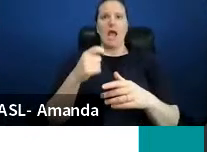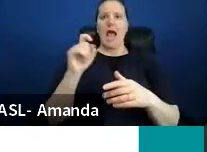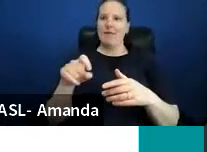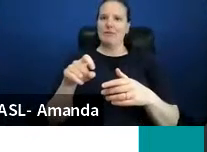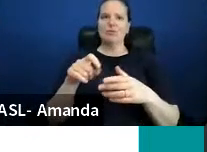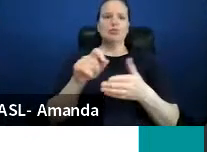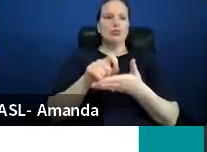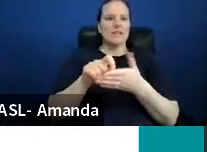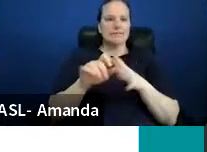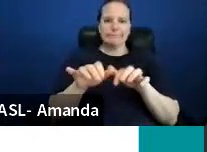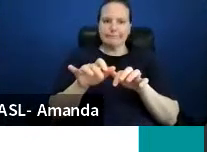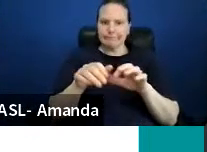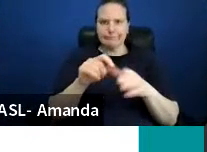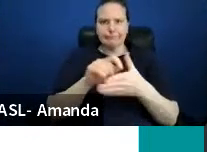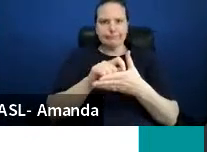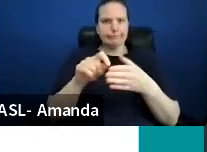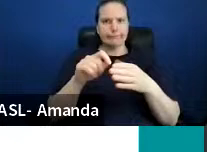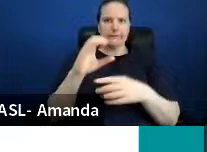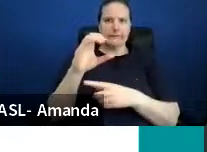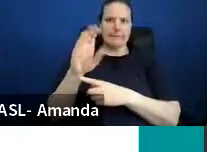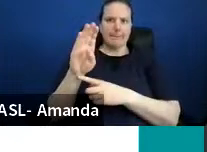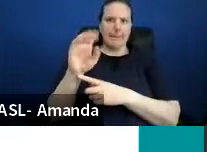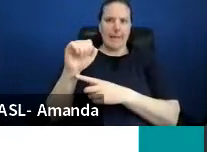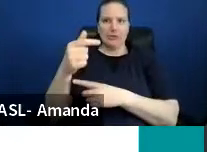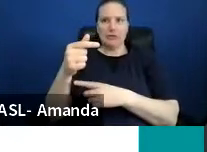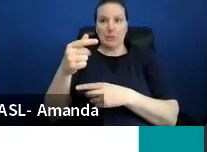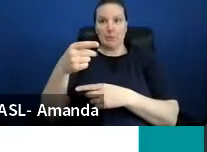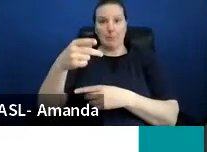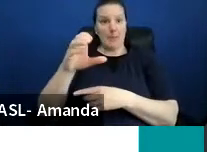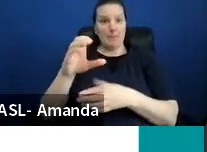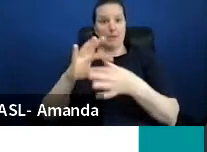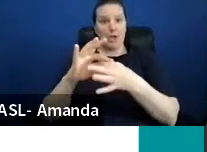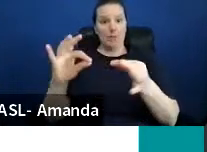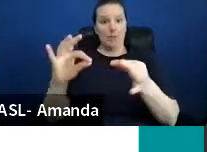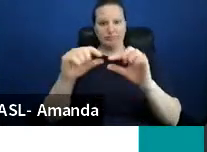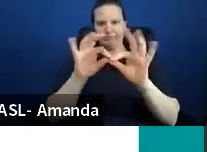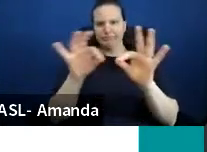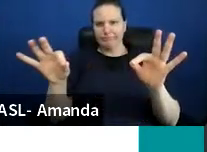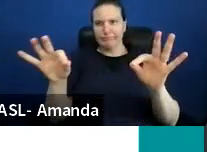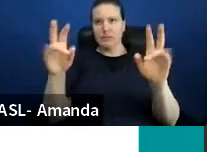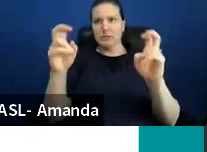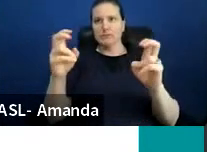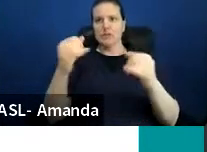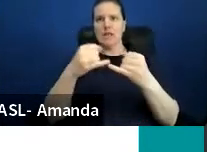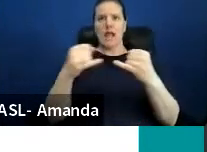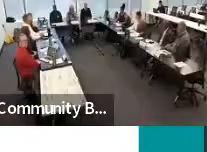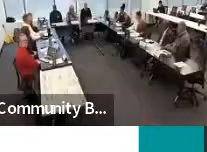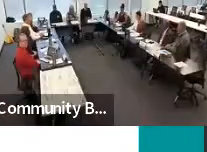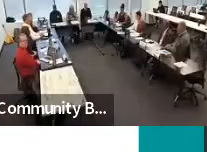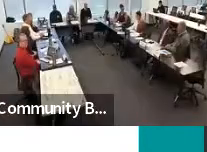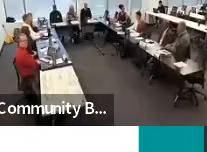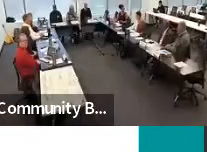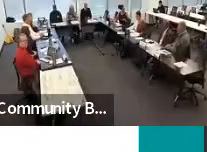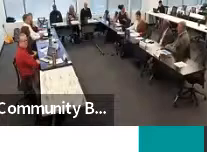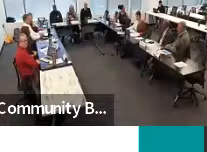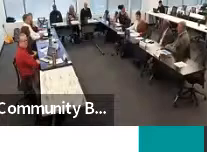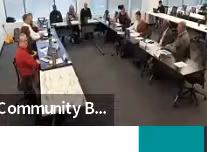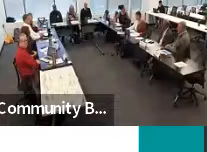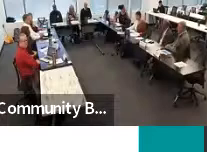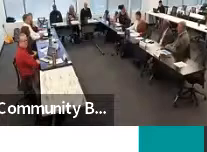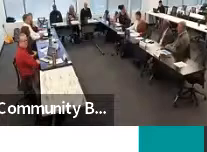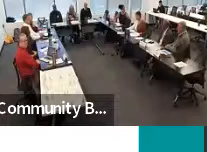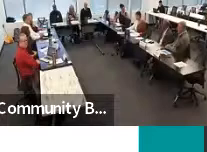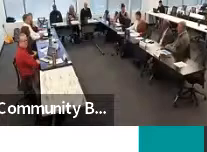CBAG Public Comment in the subject line or in the body of the message for them to be identified and distributed to the CBAG